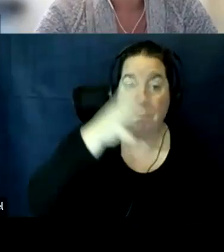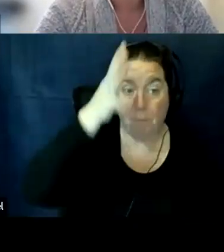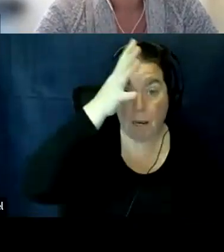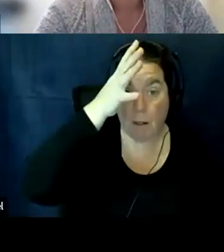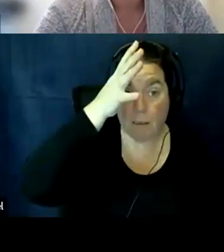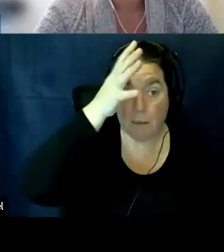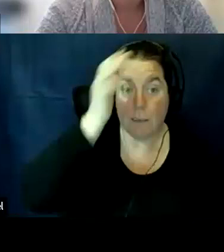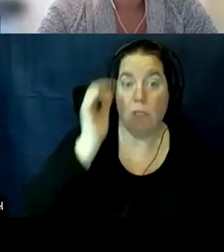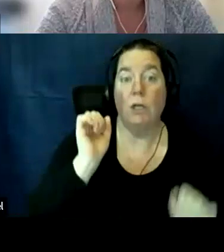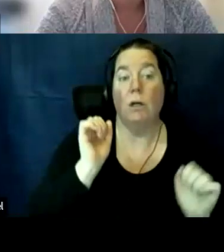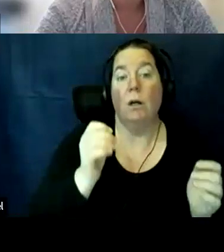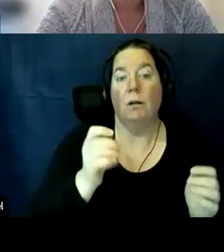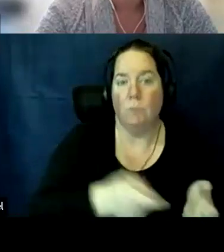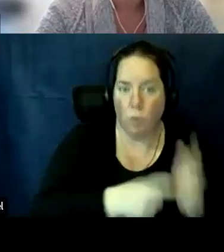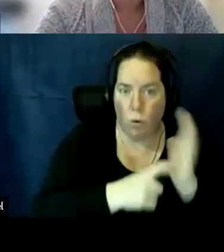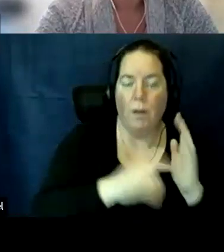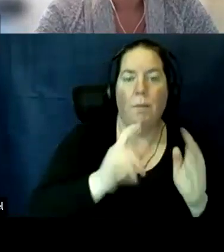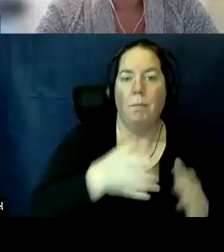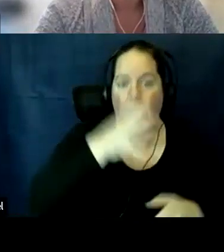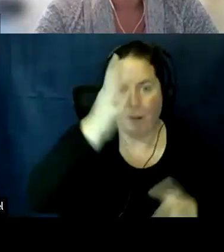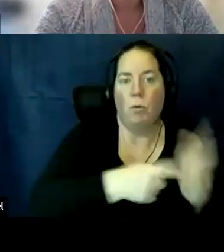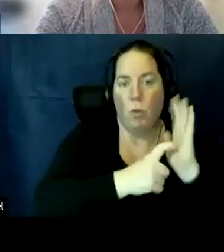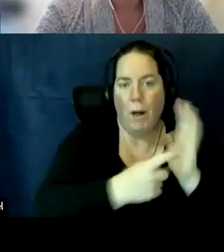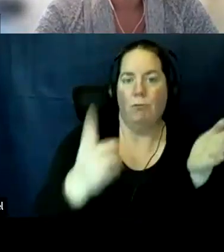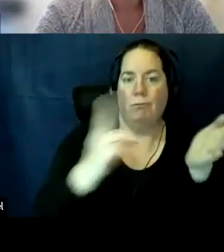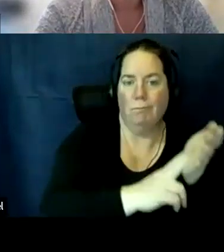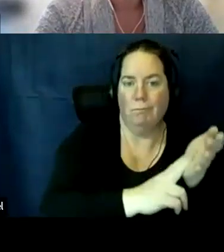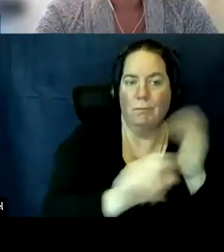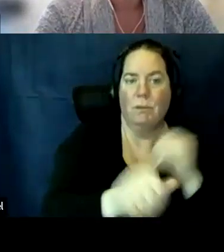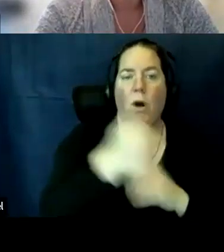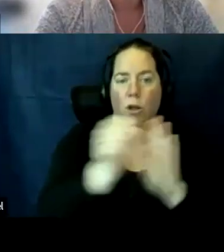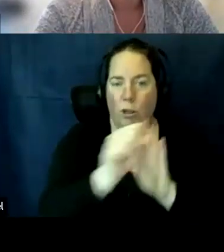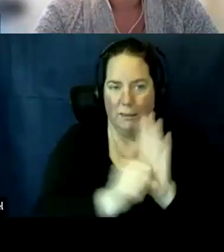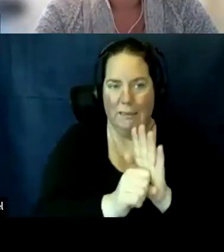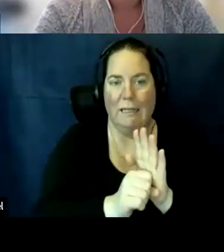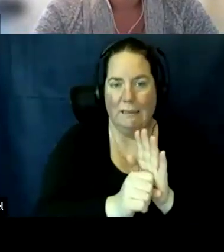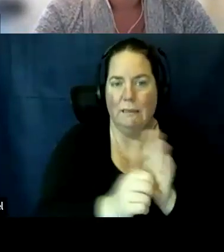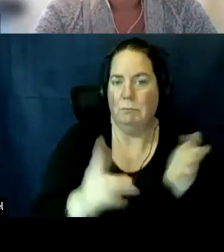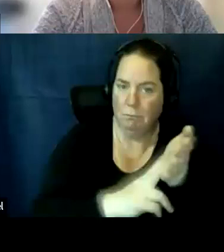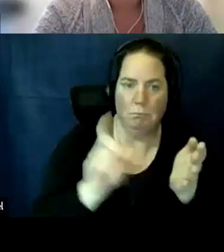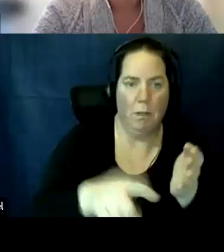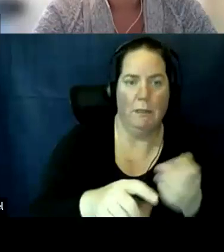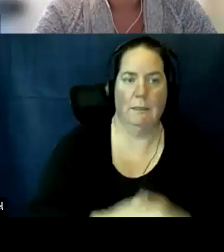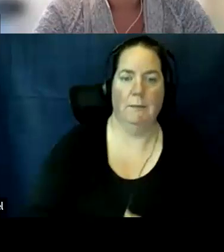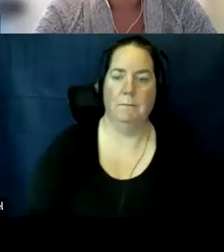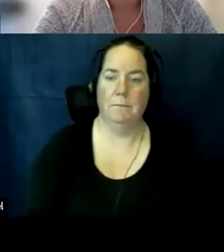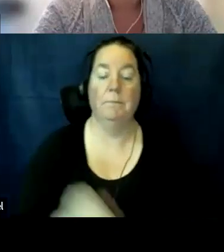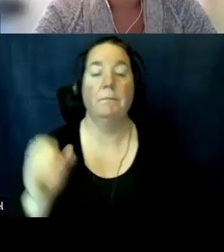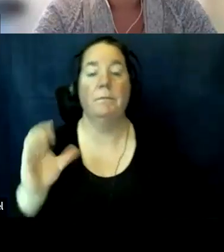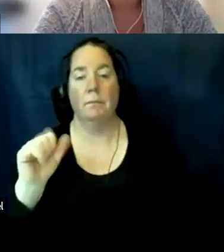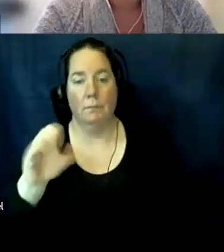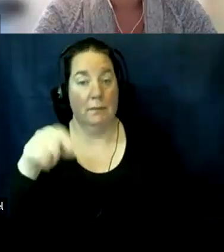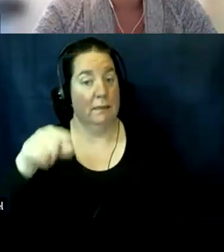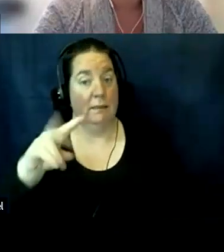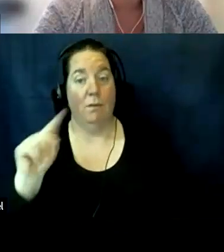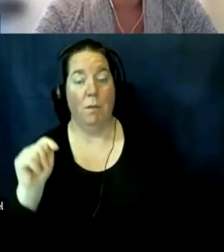asked, or that is a requirement of IEPs in other states, that the IEP be signed. Sure. And so in our state, the